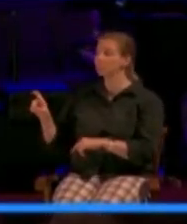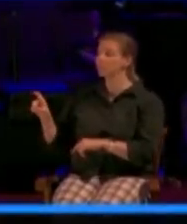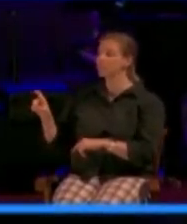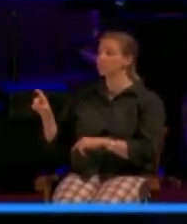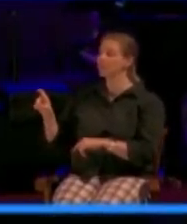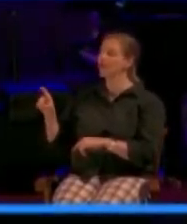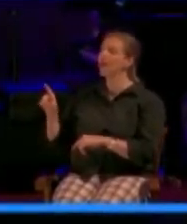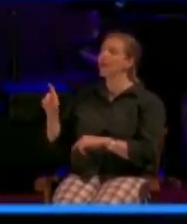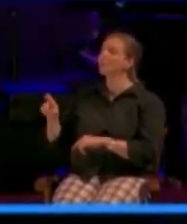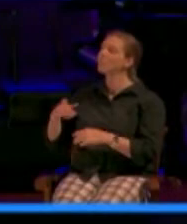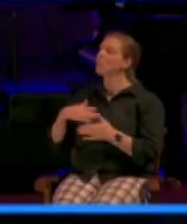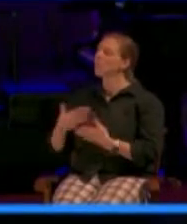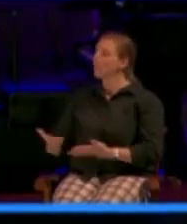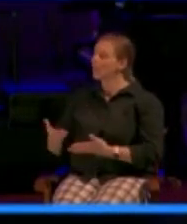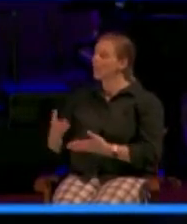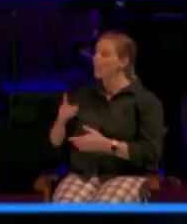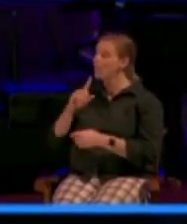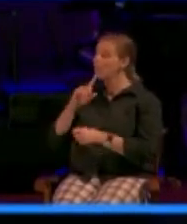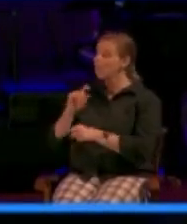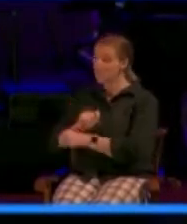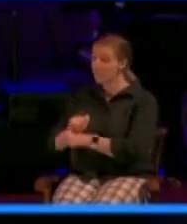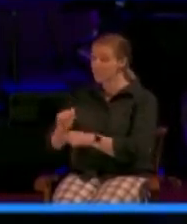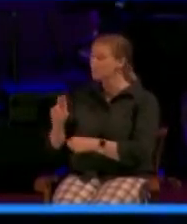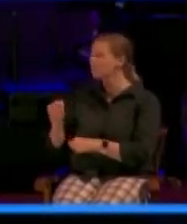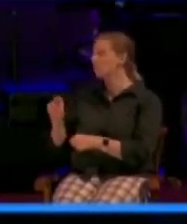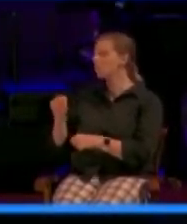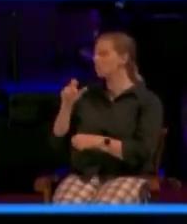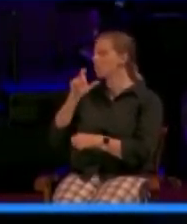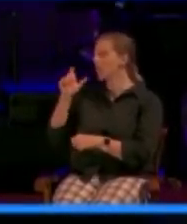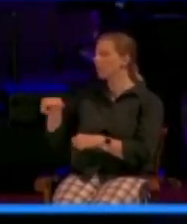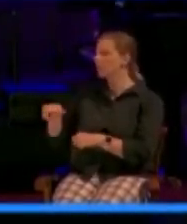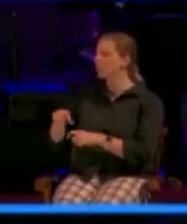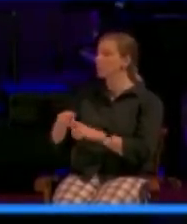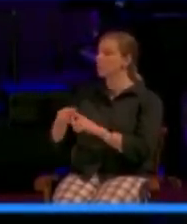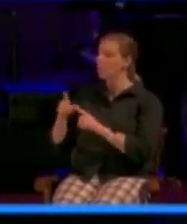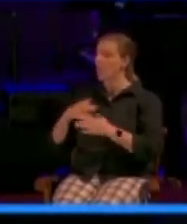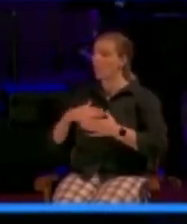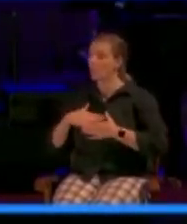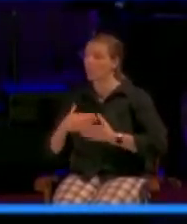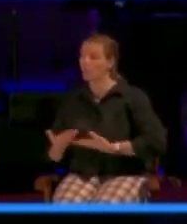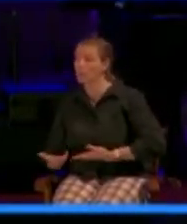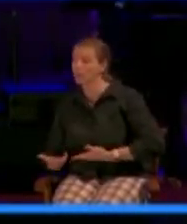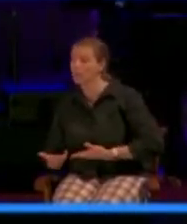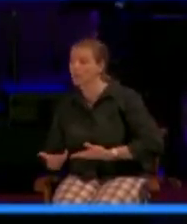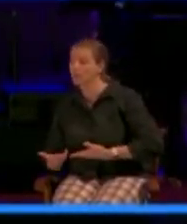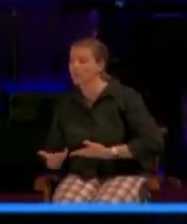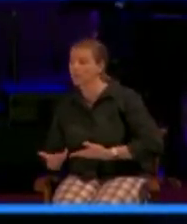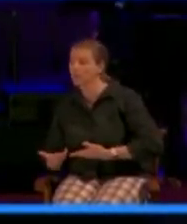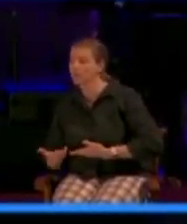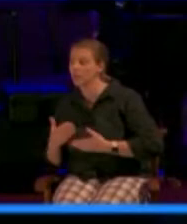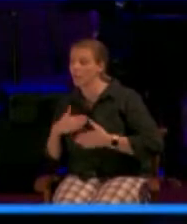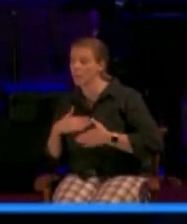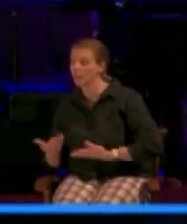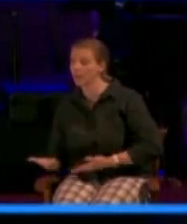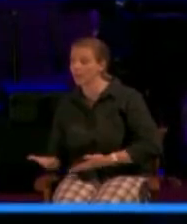away. He didn't say that. He's going to let him walk. He does let him walk.